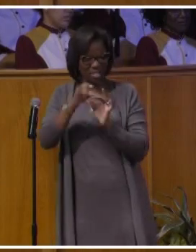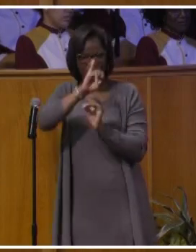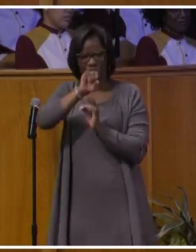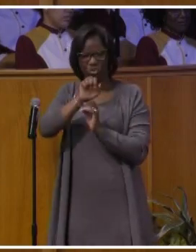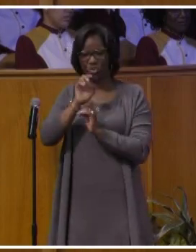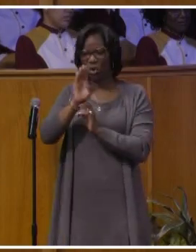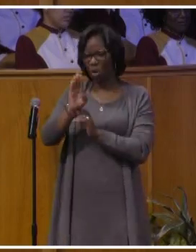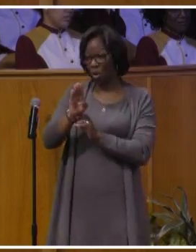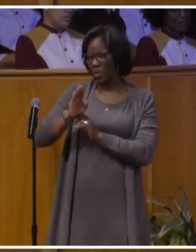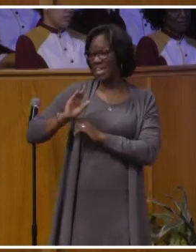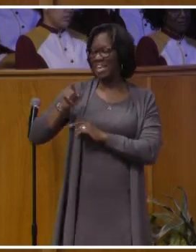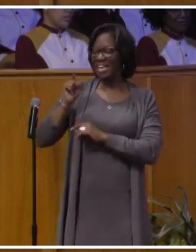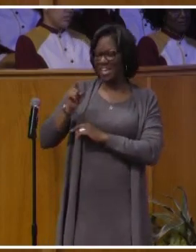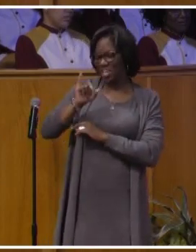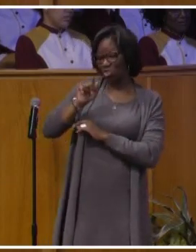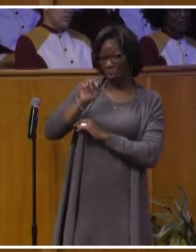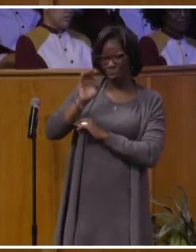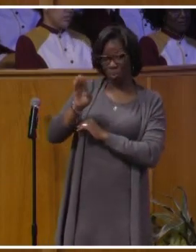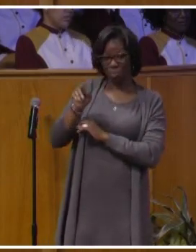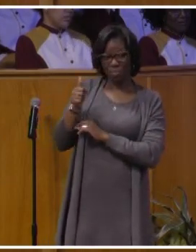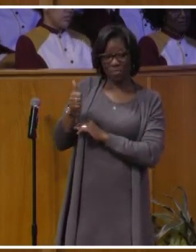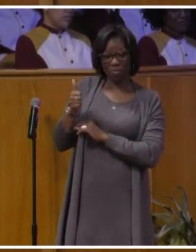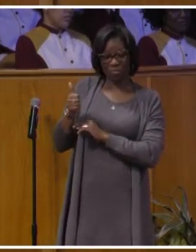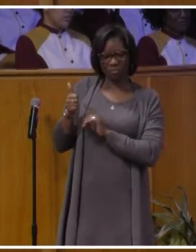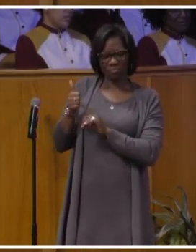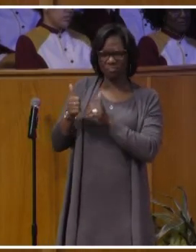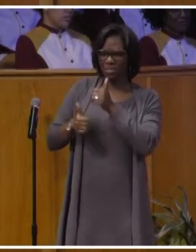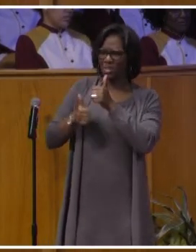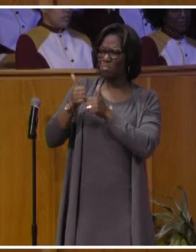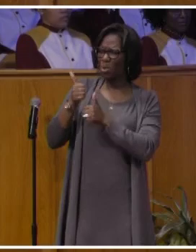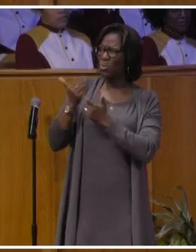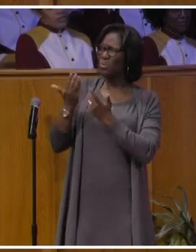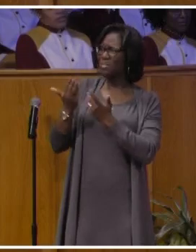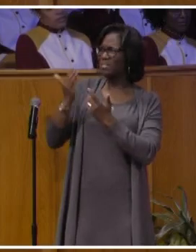Job is arguably the most